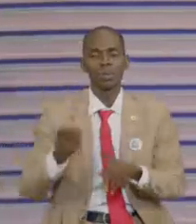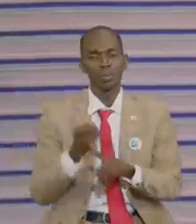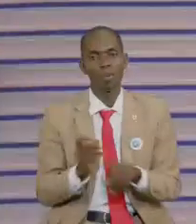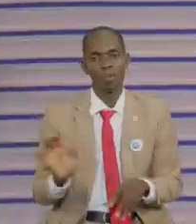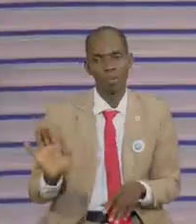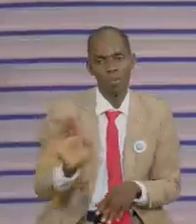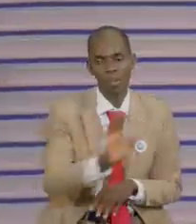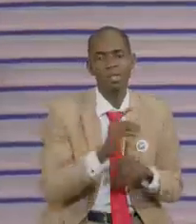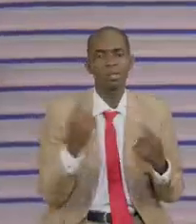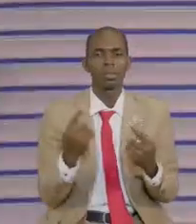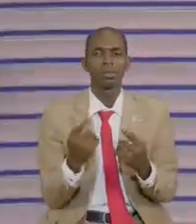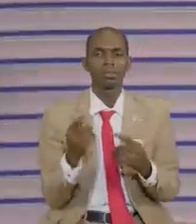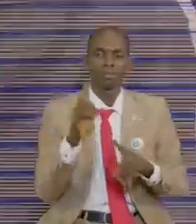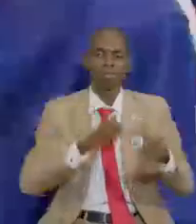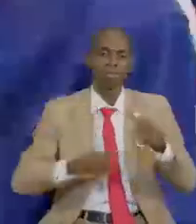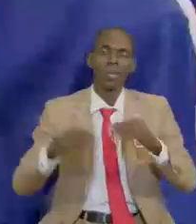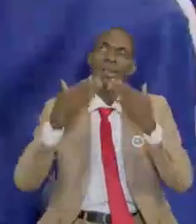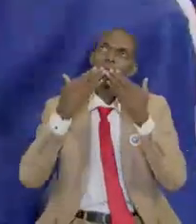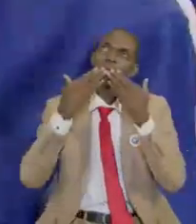Thank God I am one of his people.